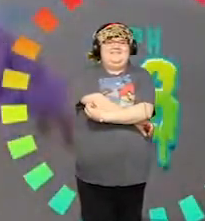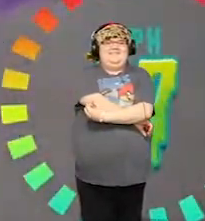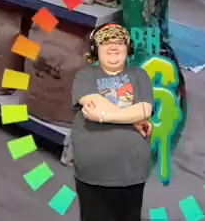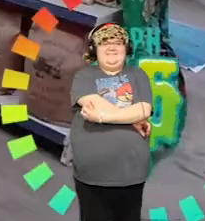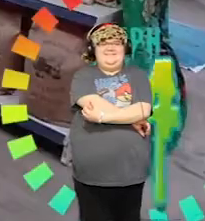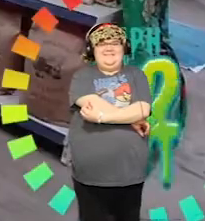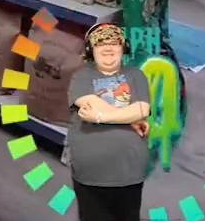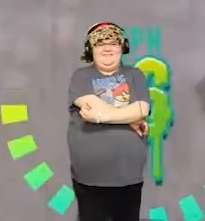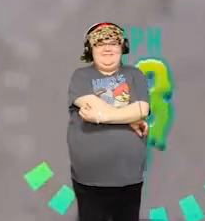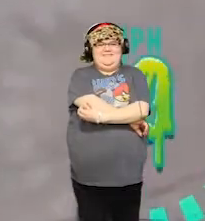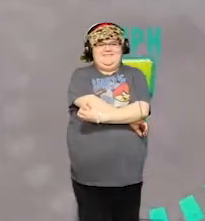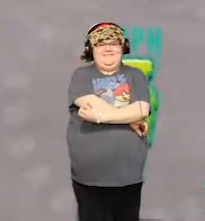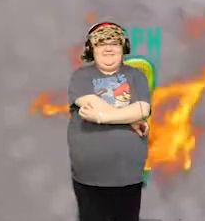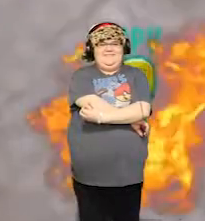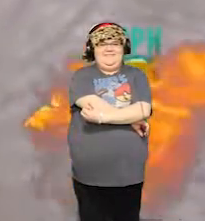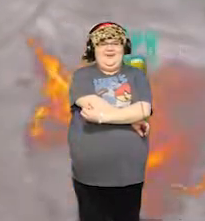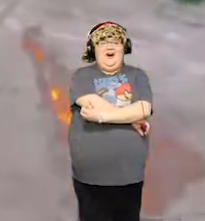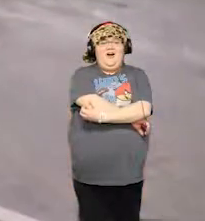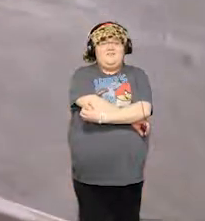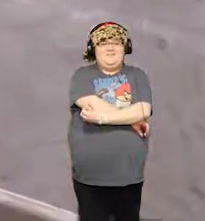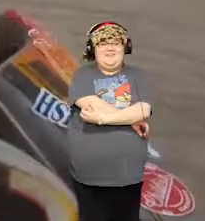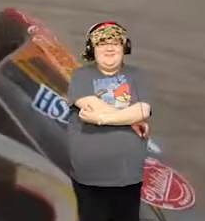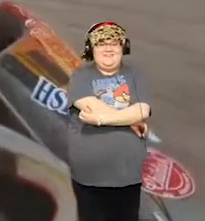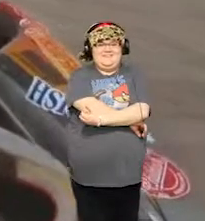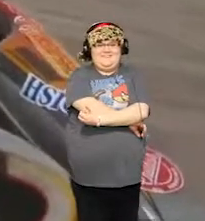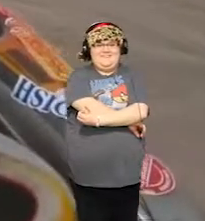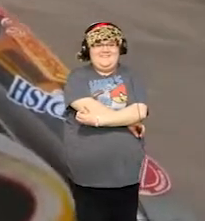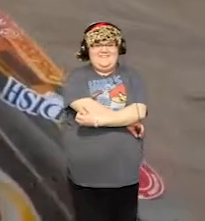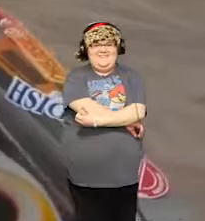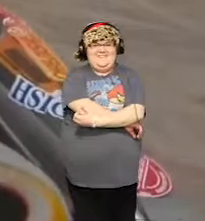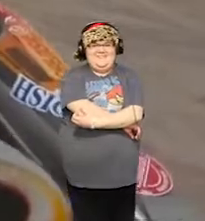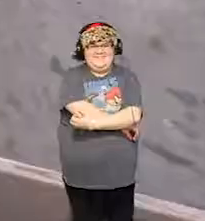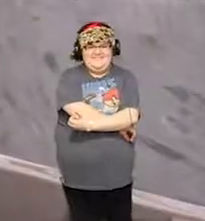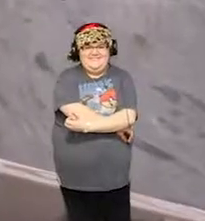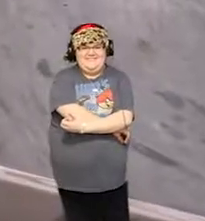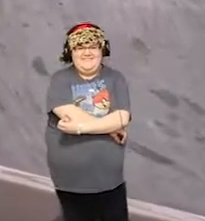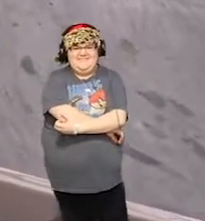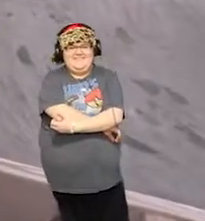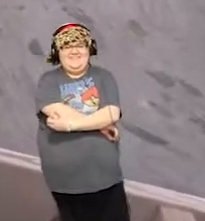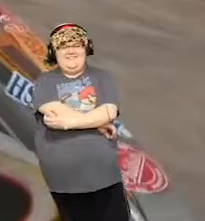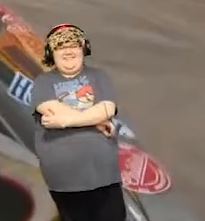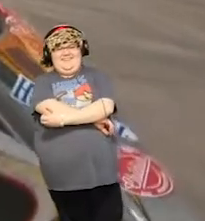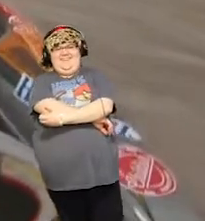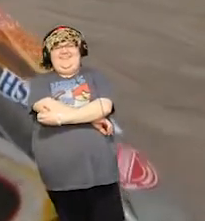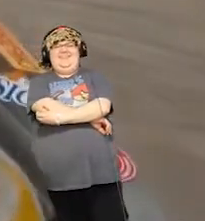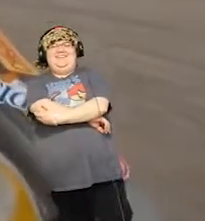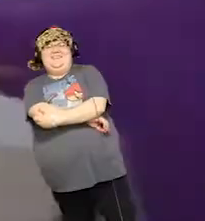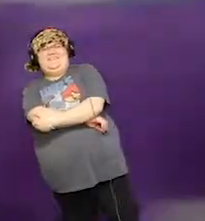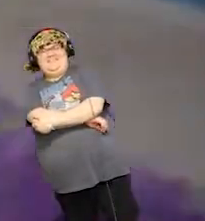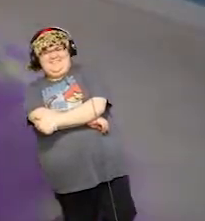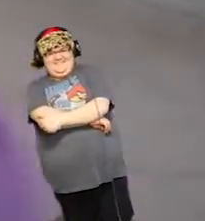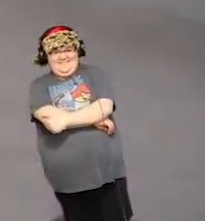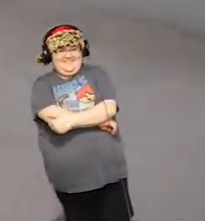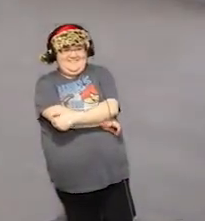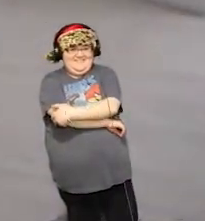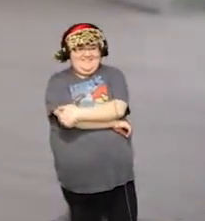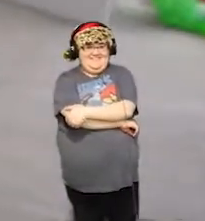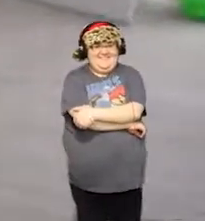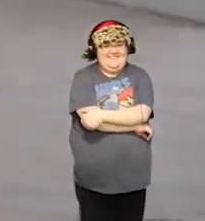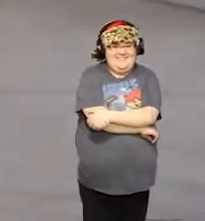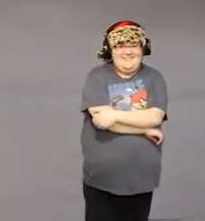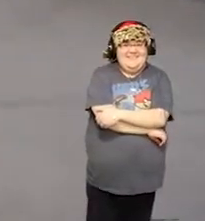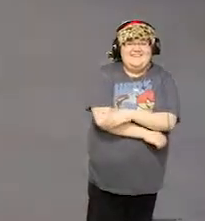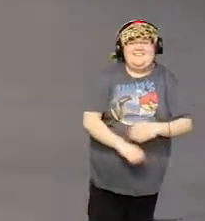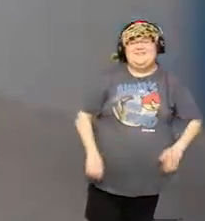was kind of the obstacle that was fucking us up a little bit. Oh, he's out. Go back to TikTok, you cunt. We hit a blue shell,